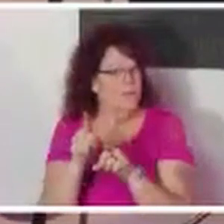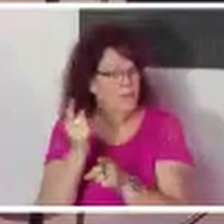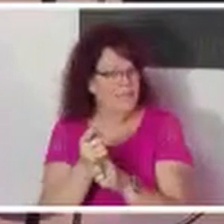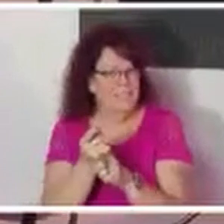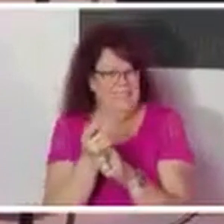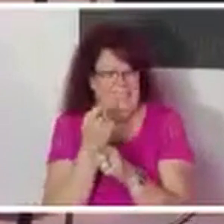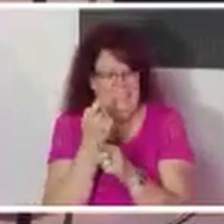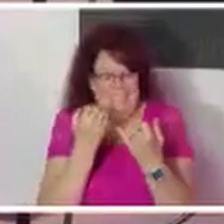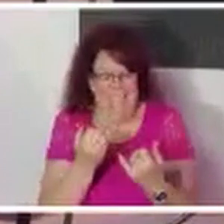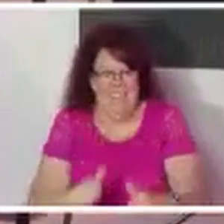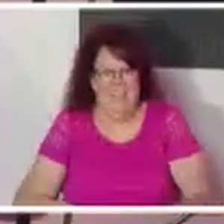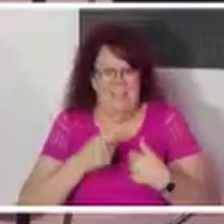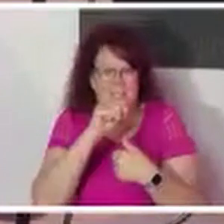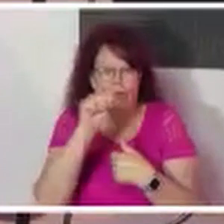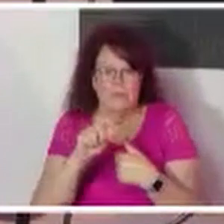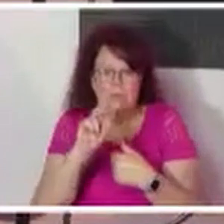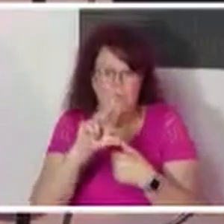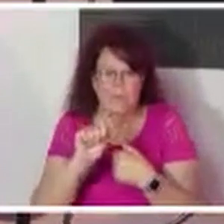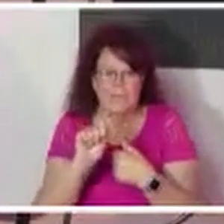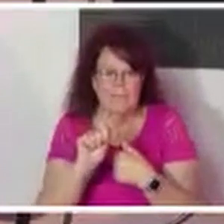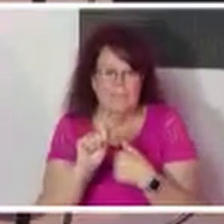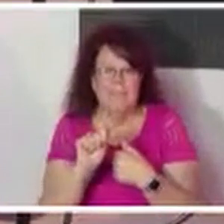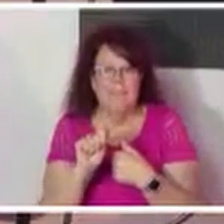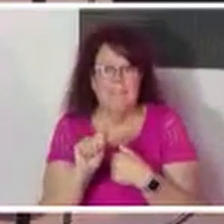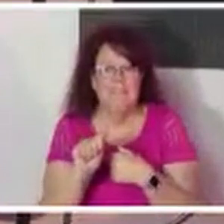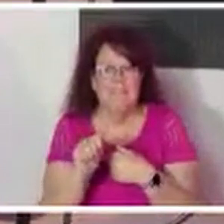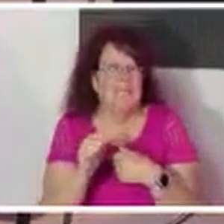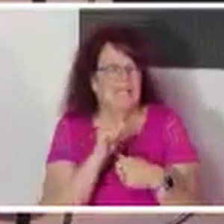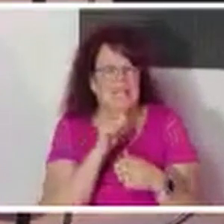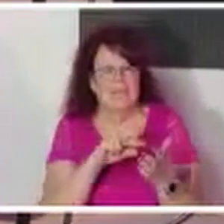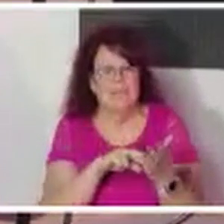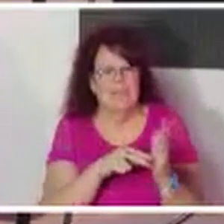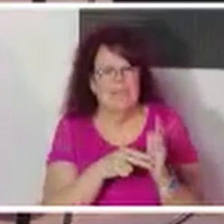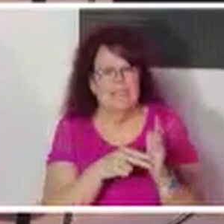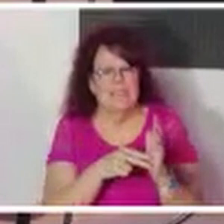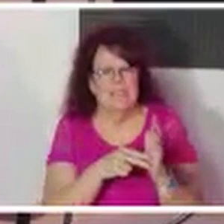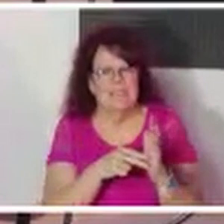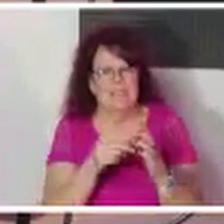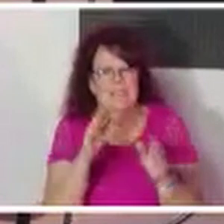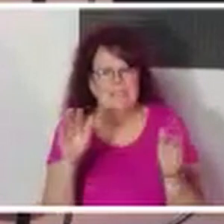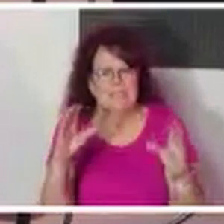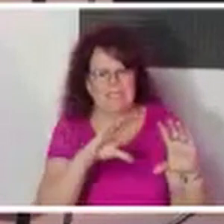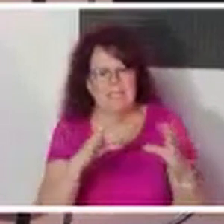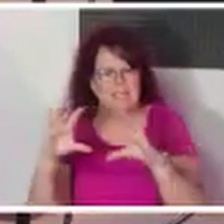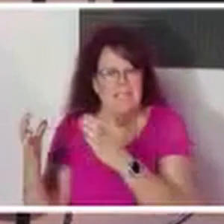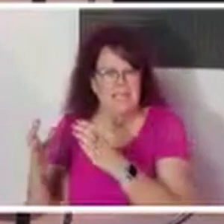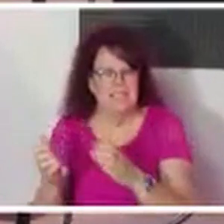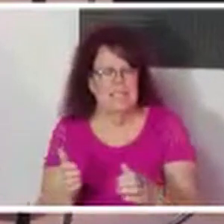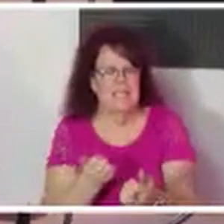Tulsa, Oklahoma. I was an OKC person. I don't mean to pick sides on that one. I love people in